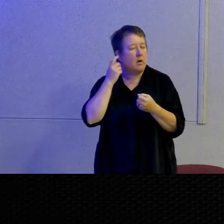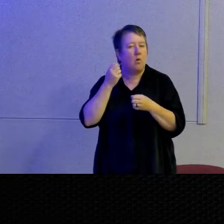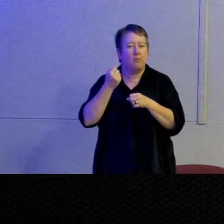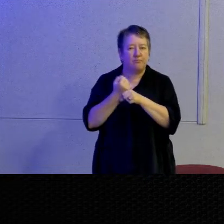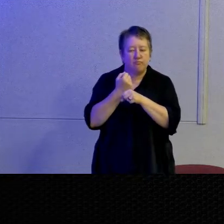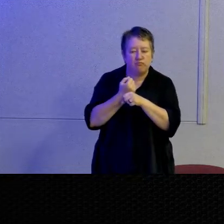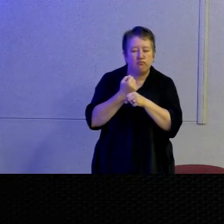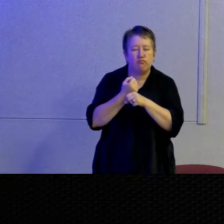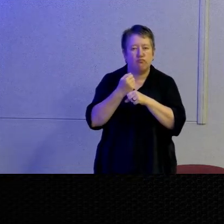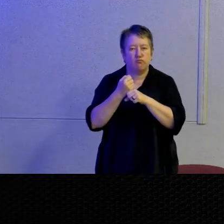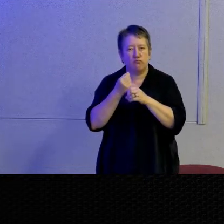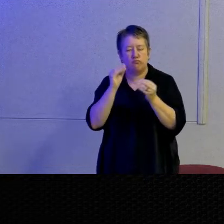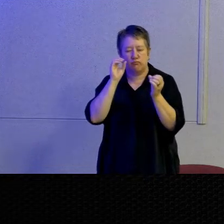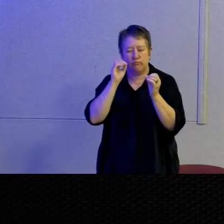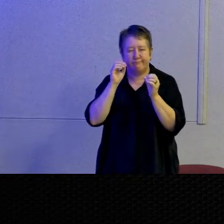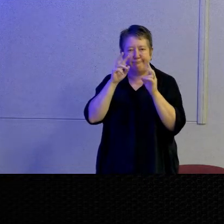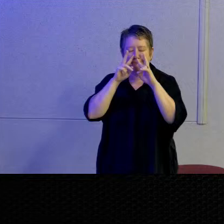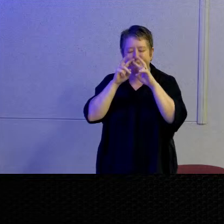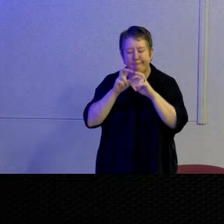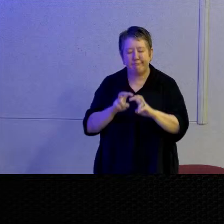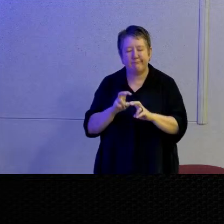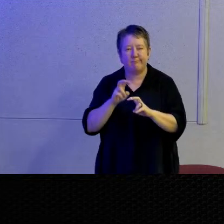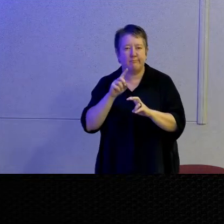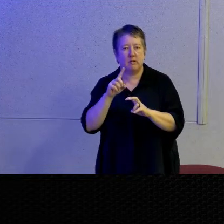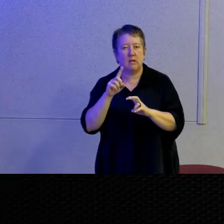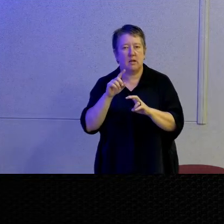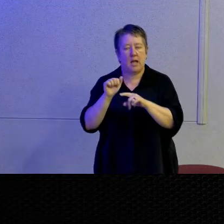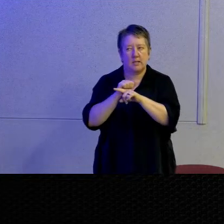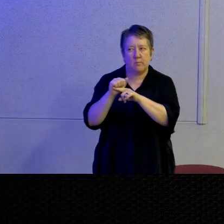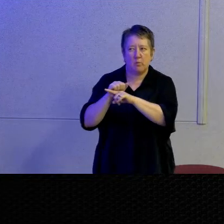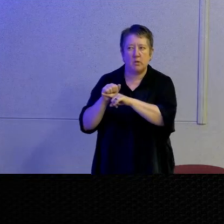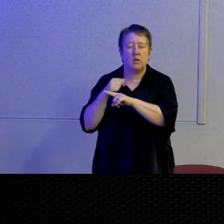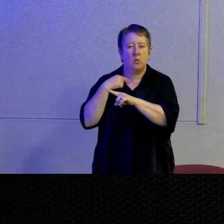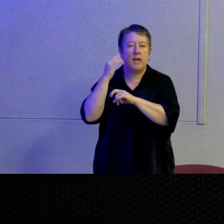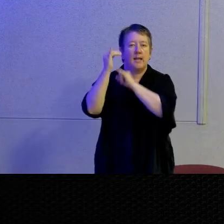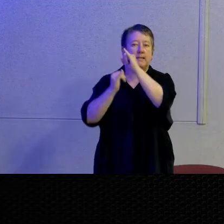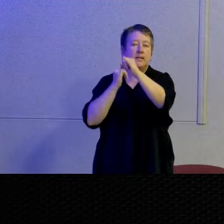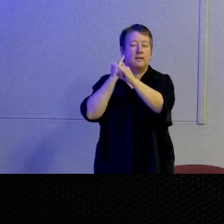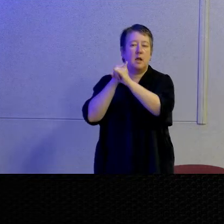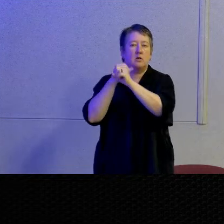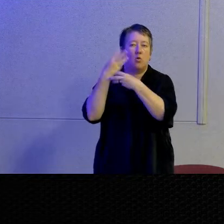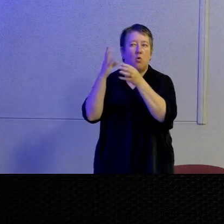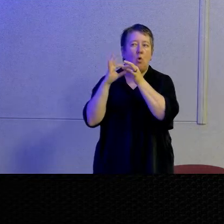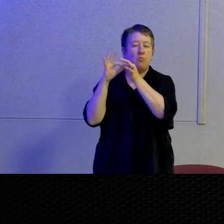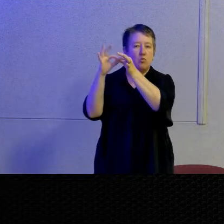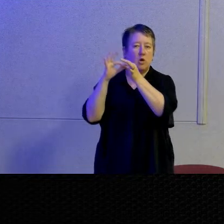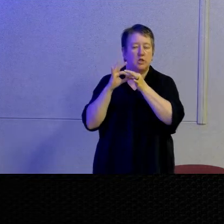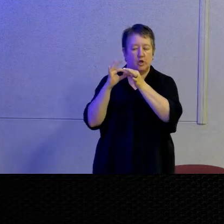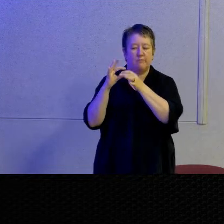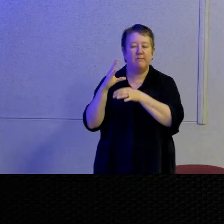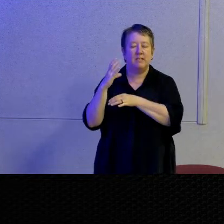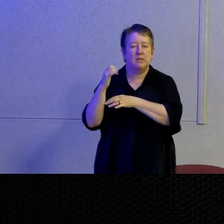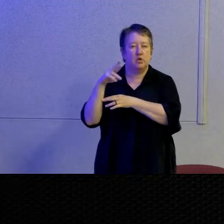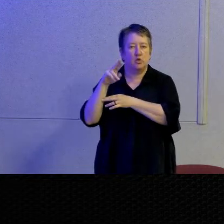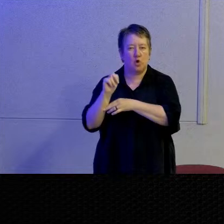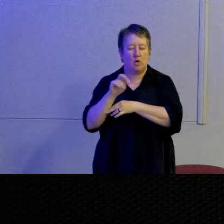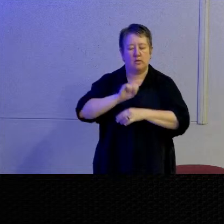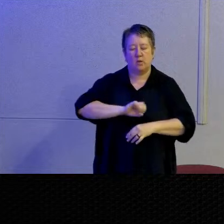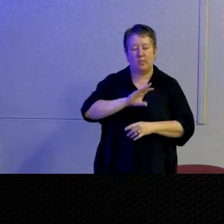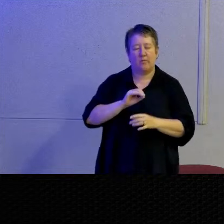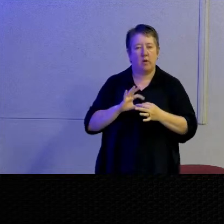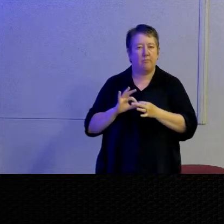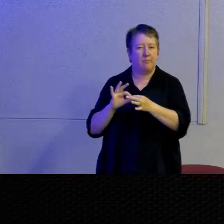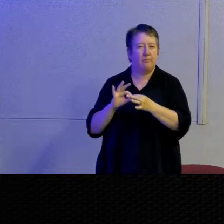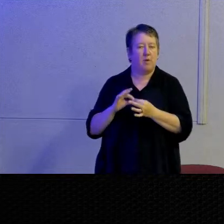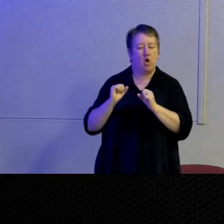experiments. We have an international cooperation agreement between South Africa and CERN. And